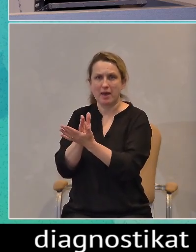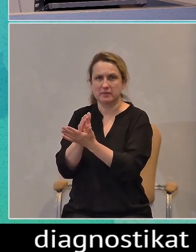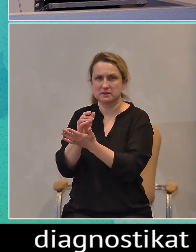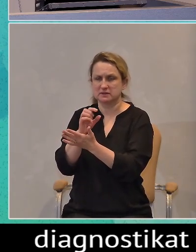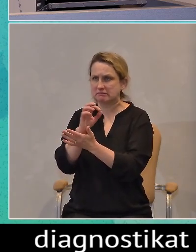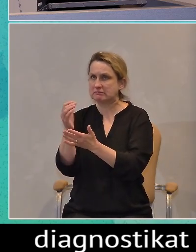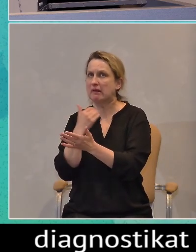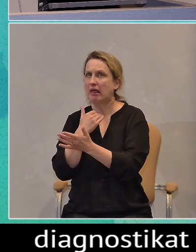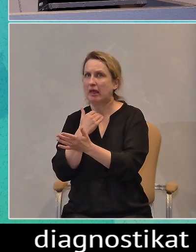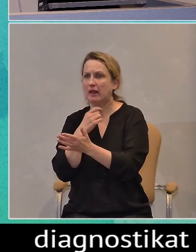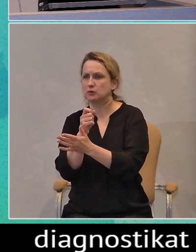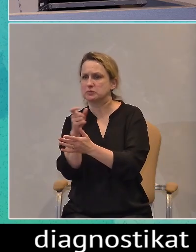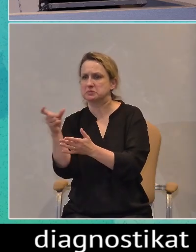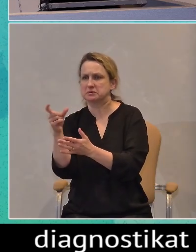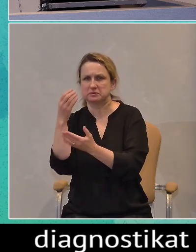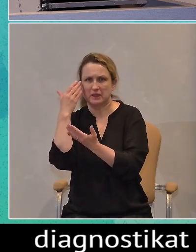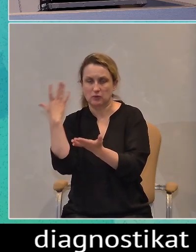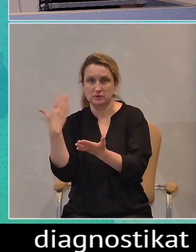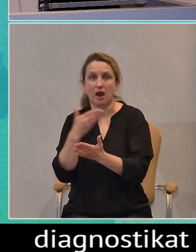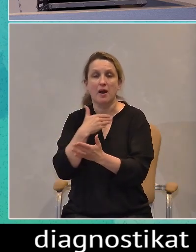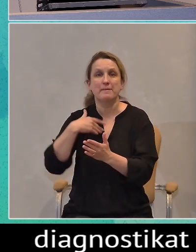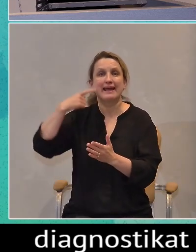There's an orphan drug, Vyjuvek.